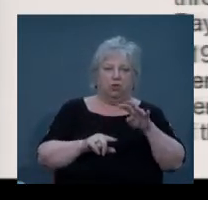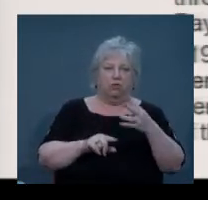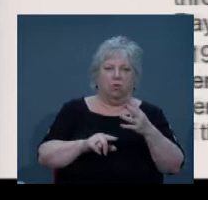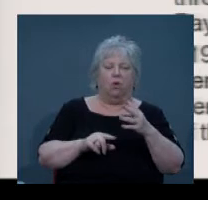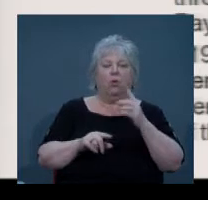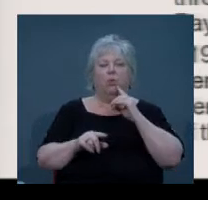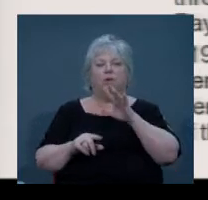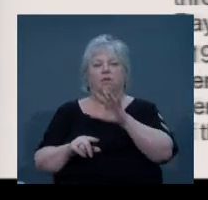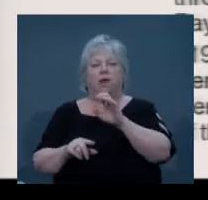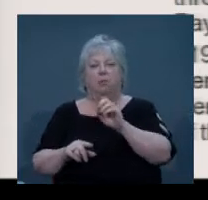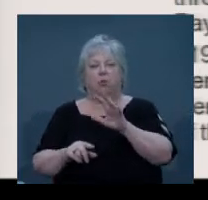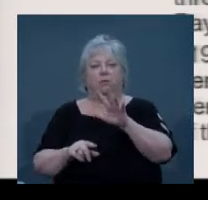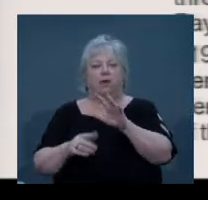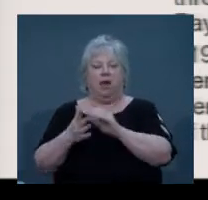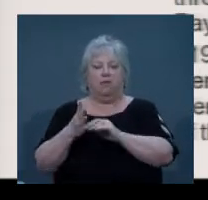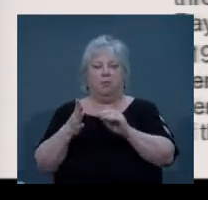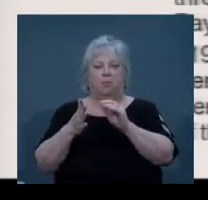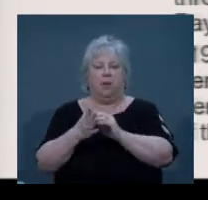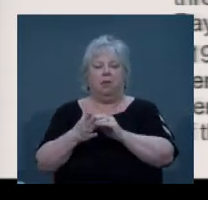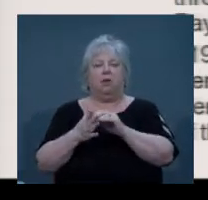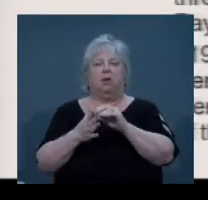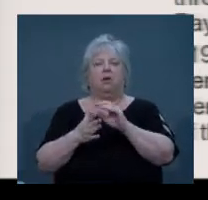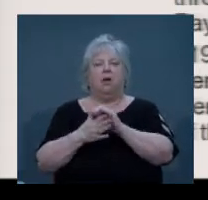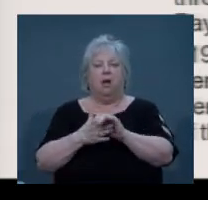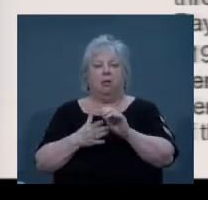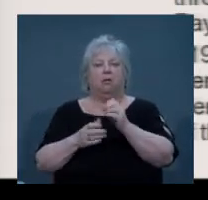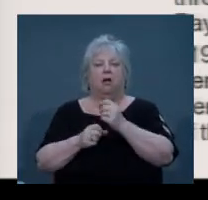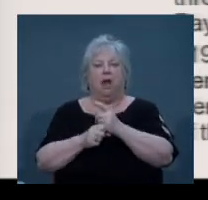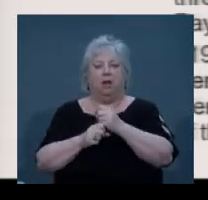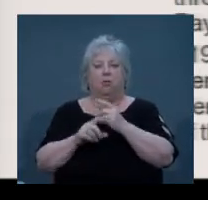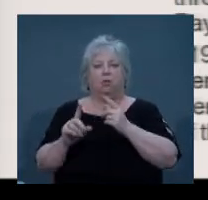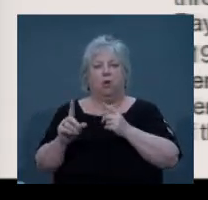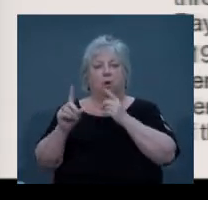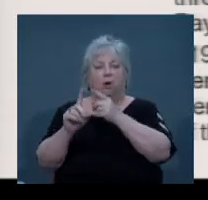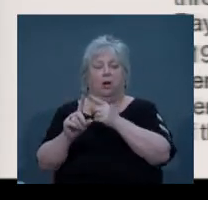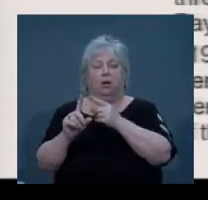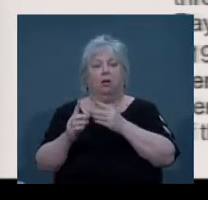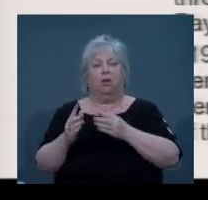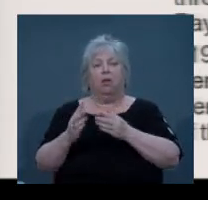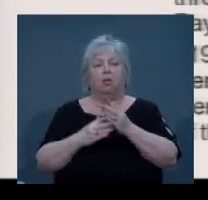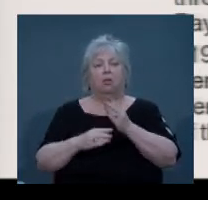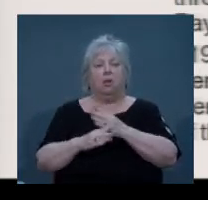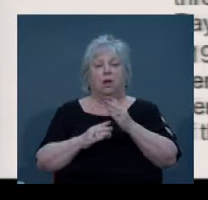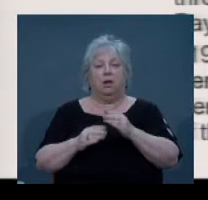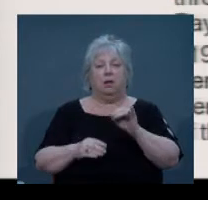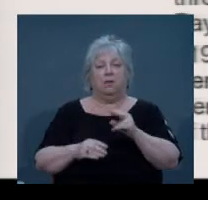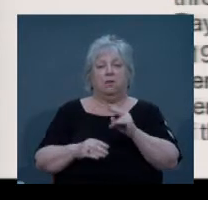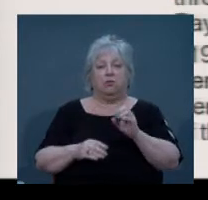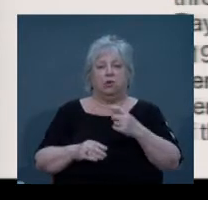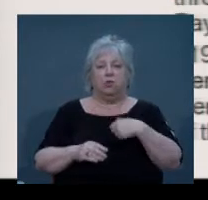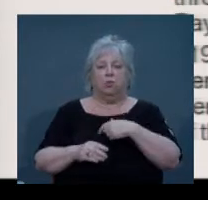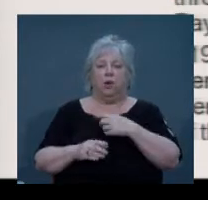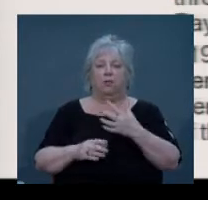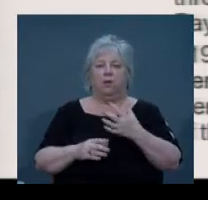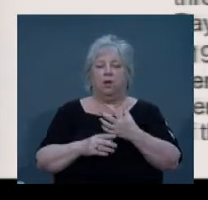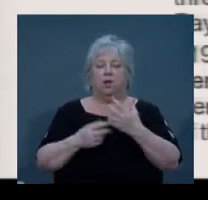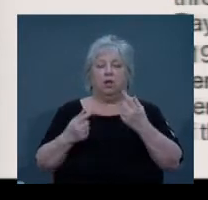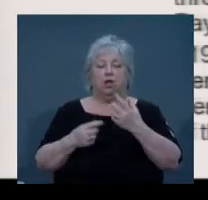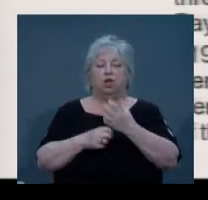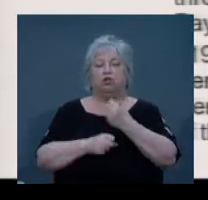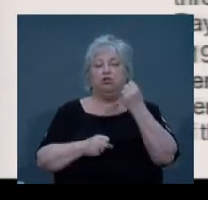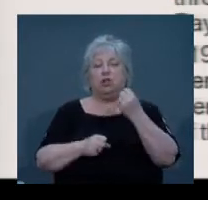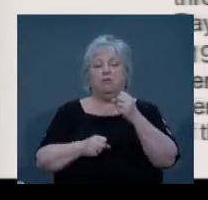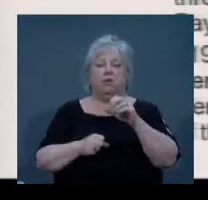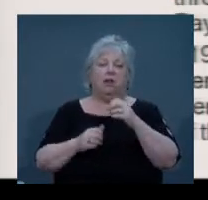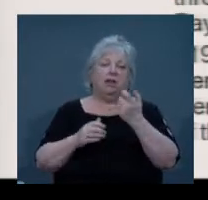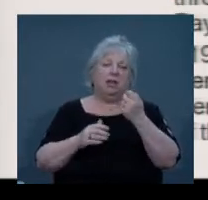a $5.5 million annual target. Through the end of June, we had achieved just under $3.5 million